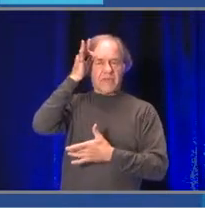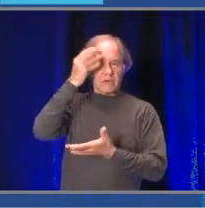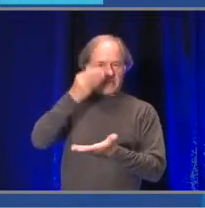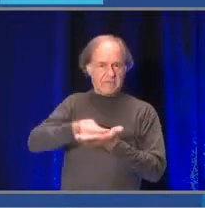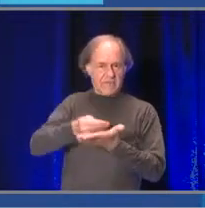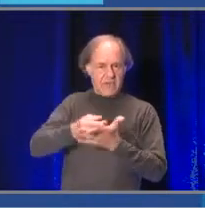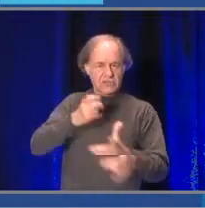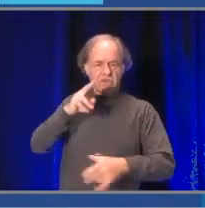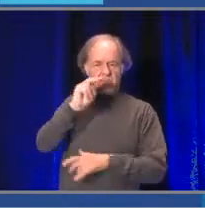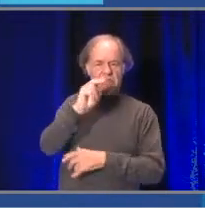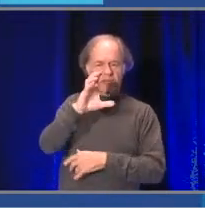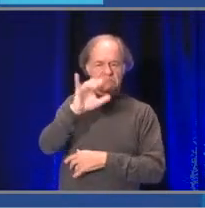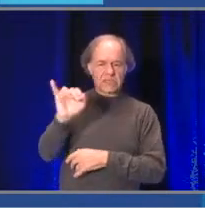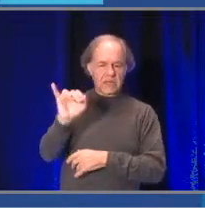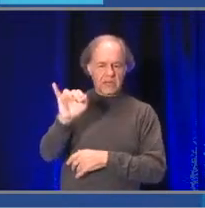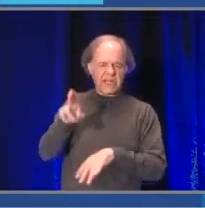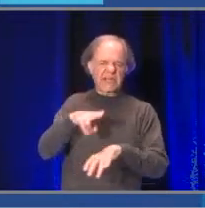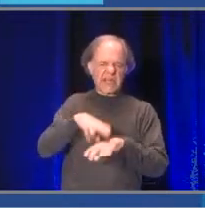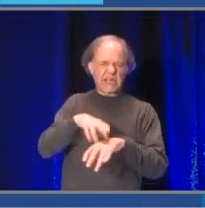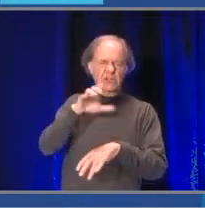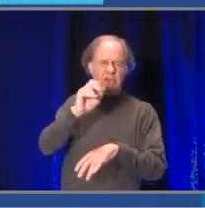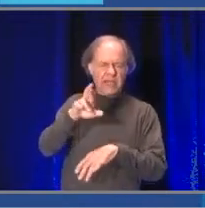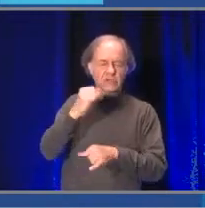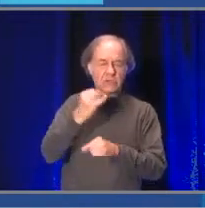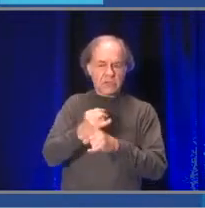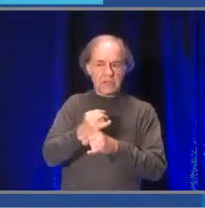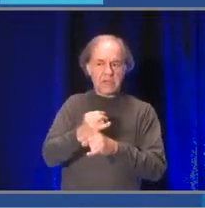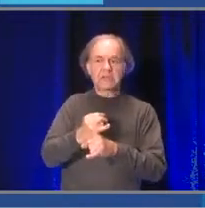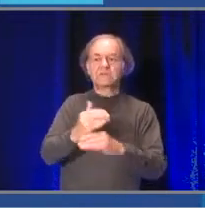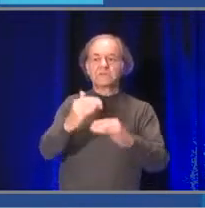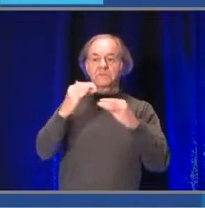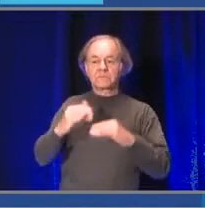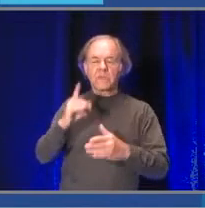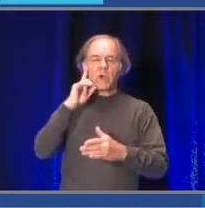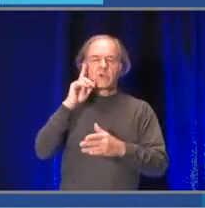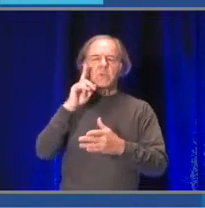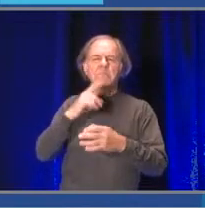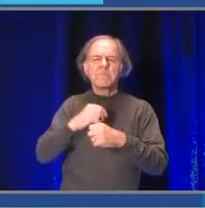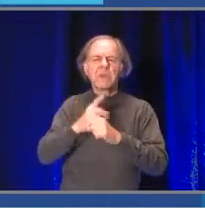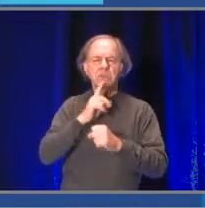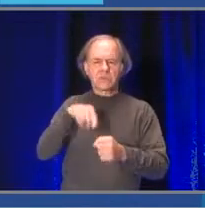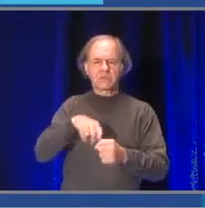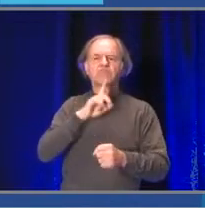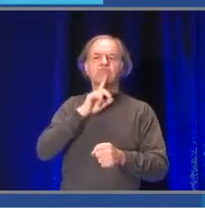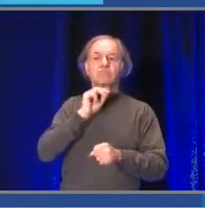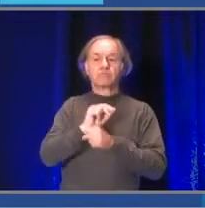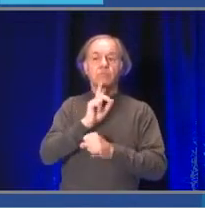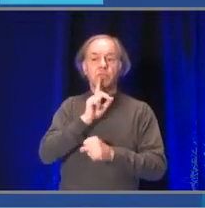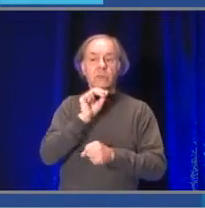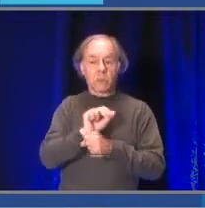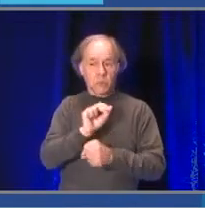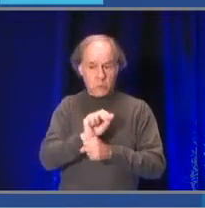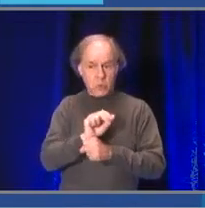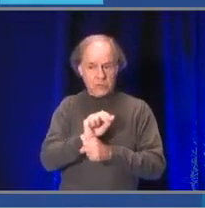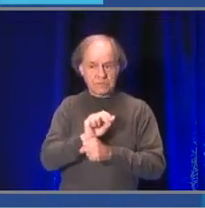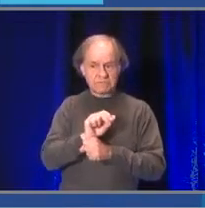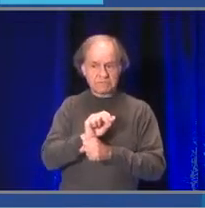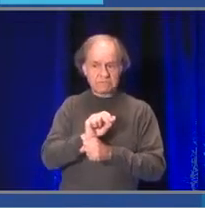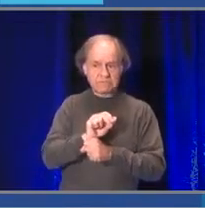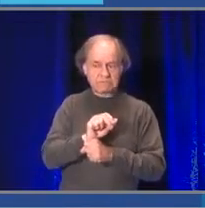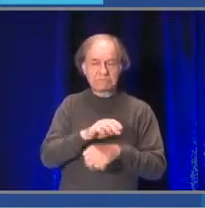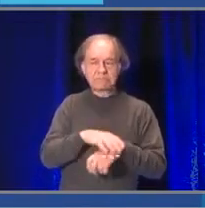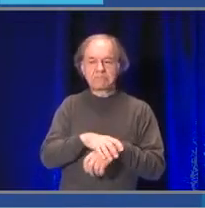Institute, so we can validate the molecular assay in the Department of Urology at Hackensack University Medical